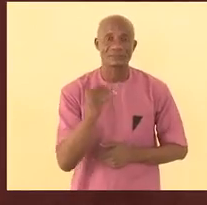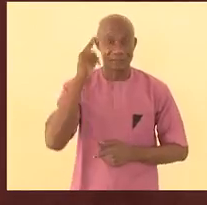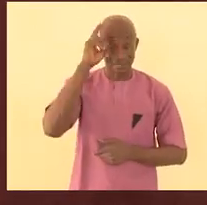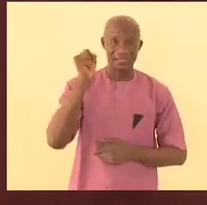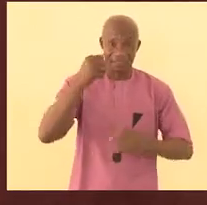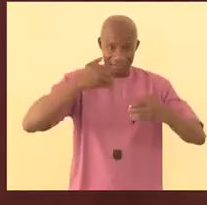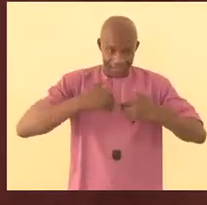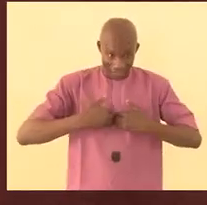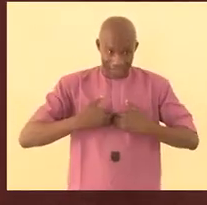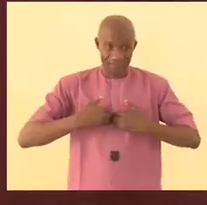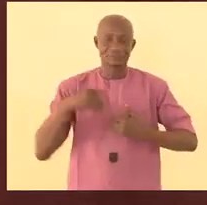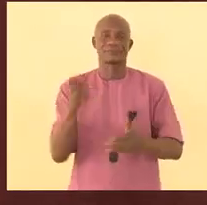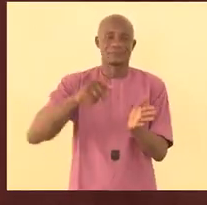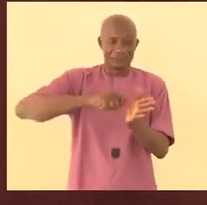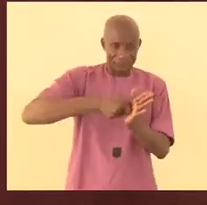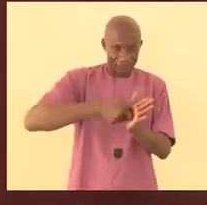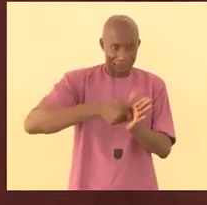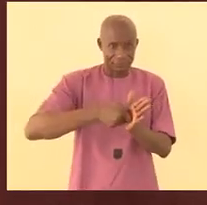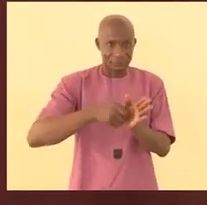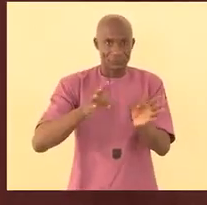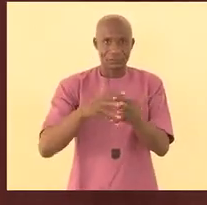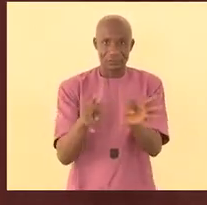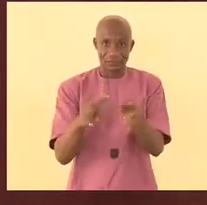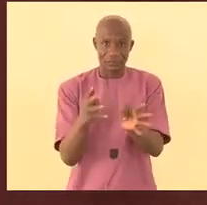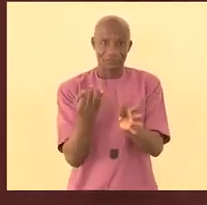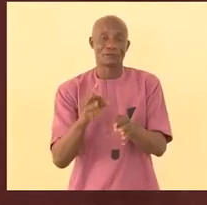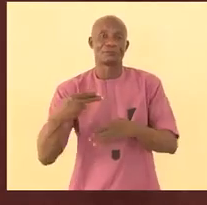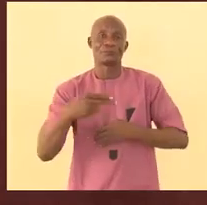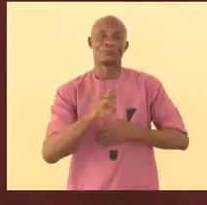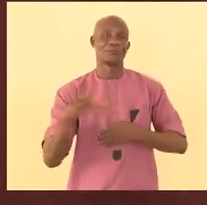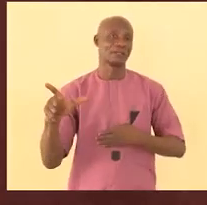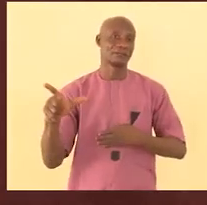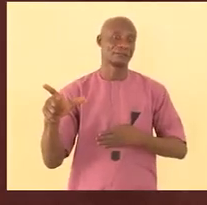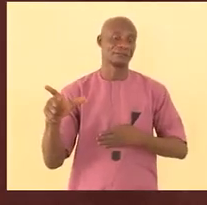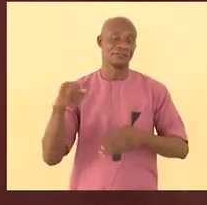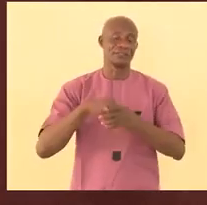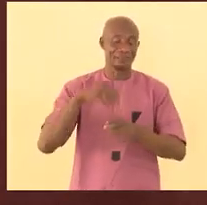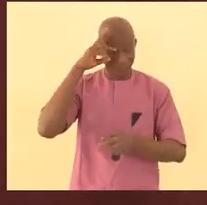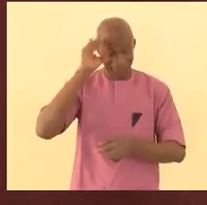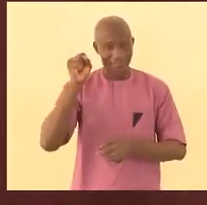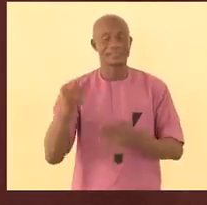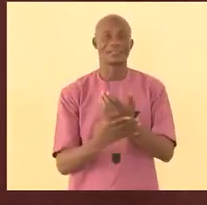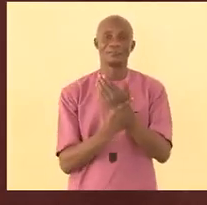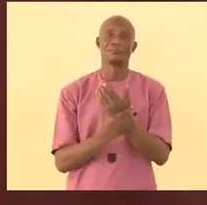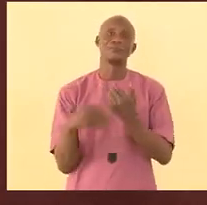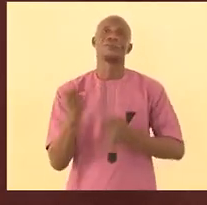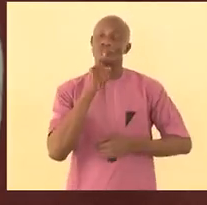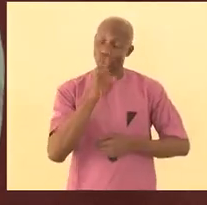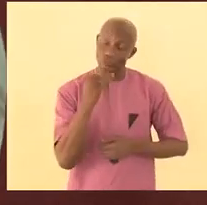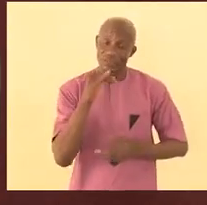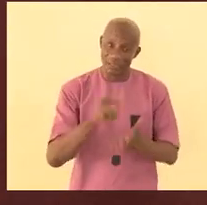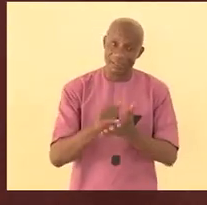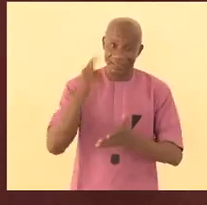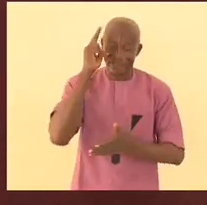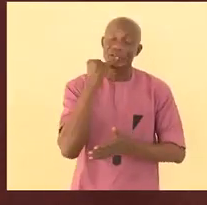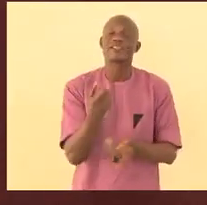he has the key of the gate of hell and death. in his hand. The truth is that he is coming